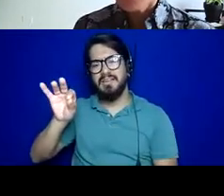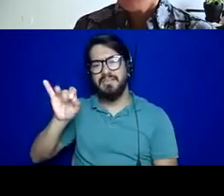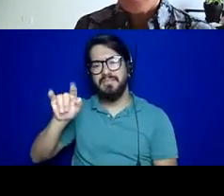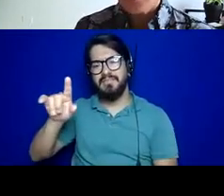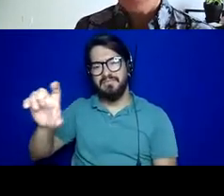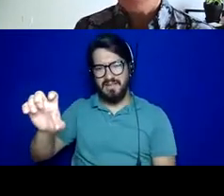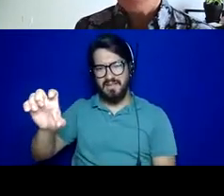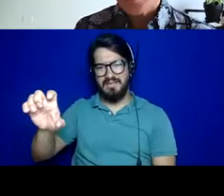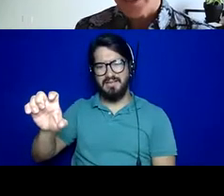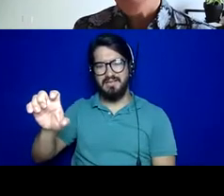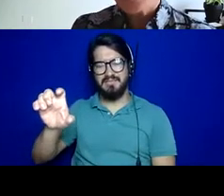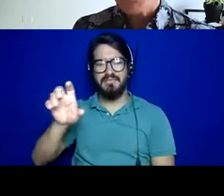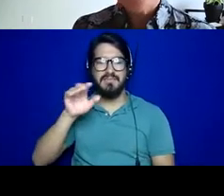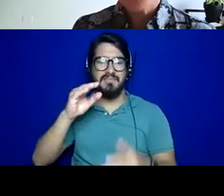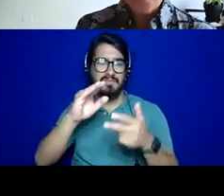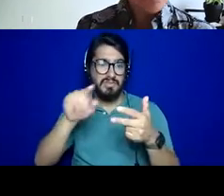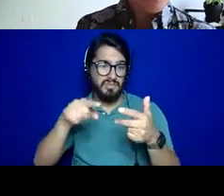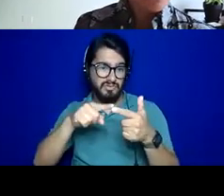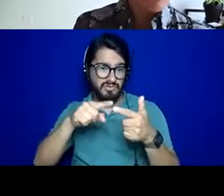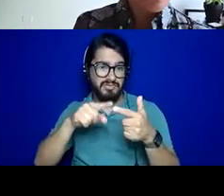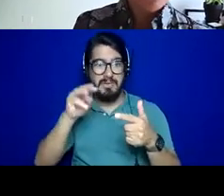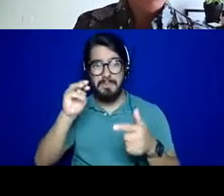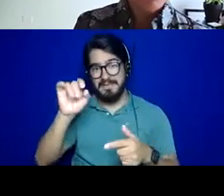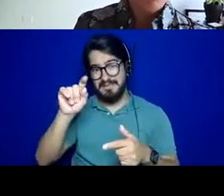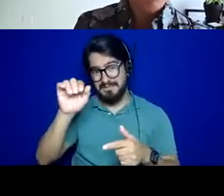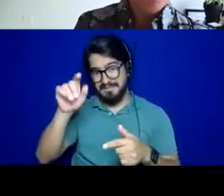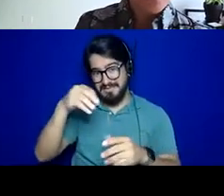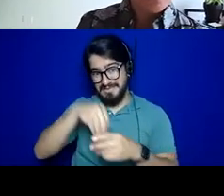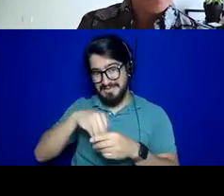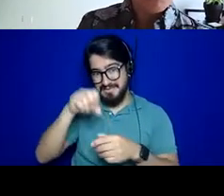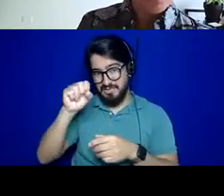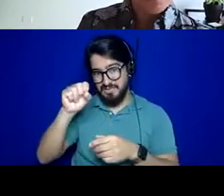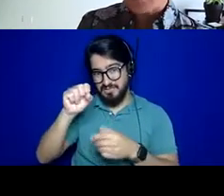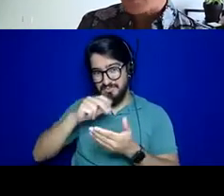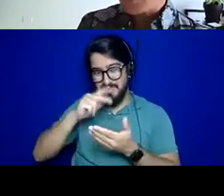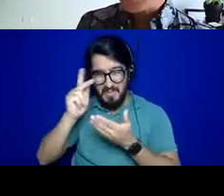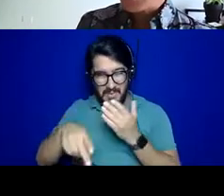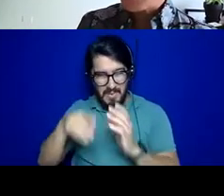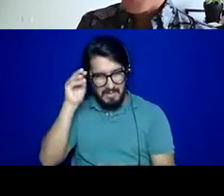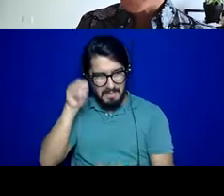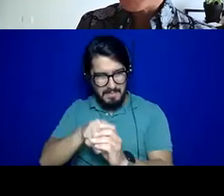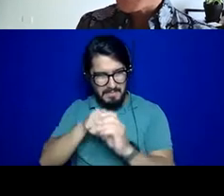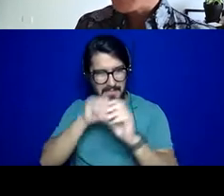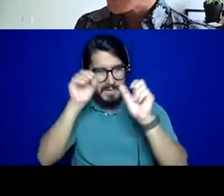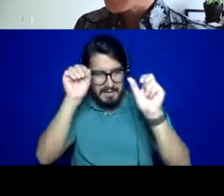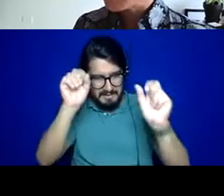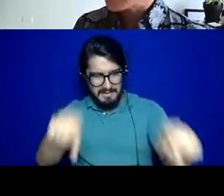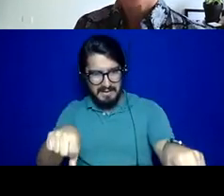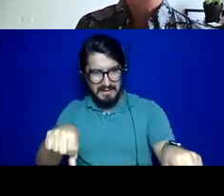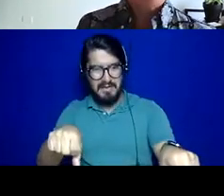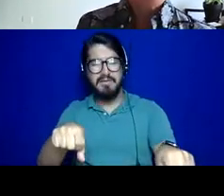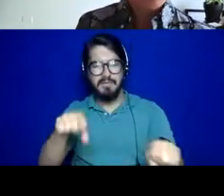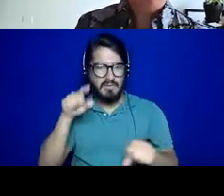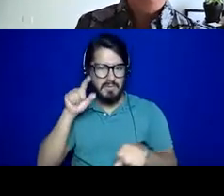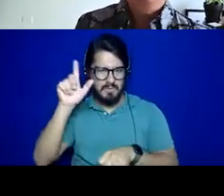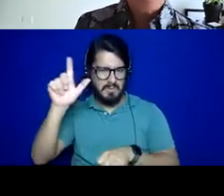You can edit metadata in software. Windows has the best tools for this, actually, like built in the property viewer. We'll take a look